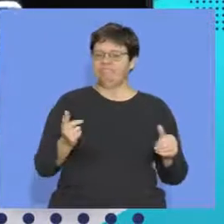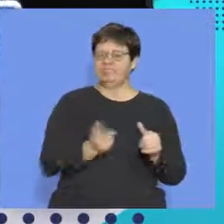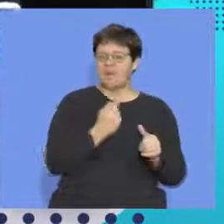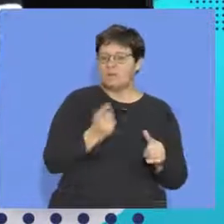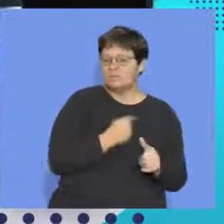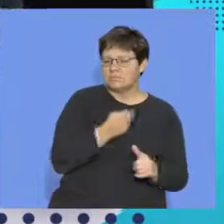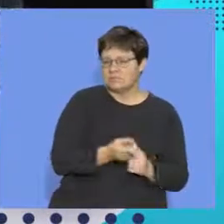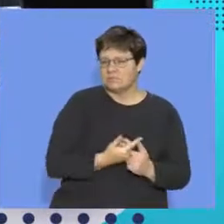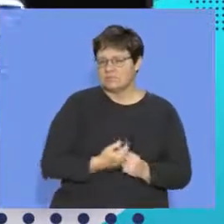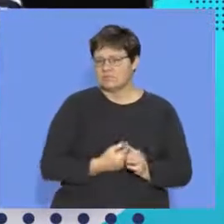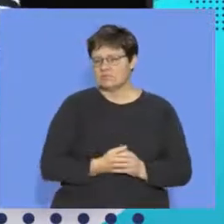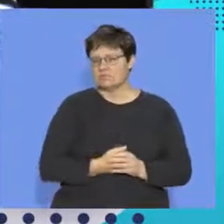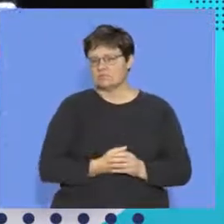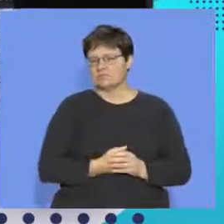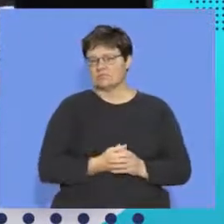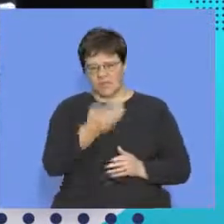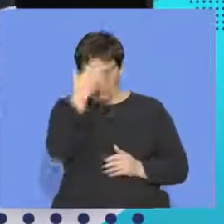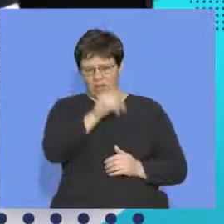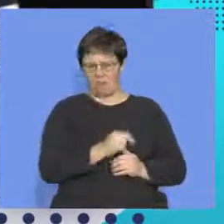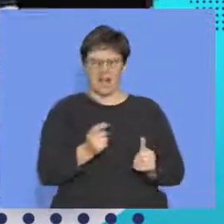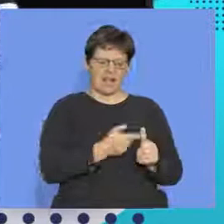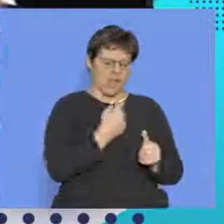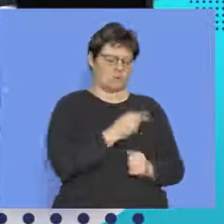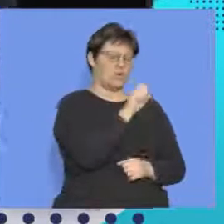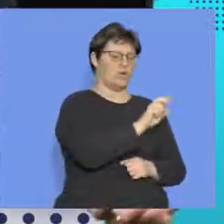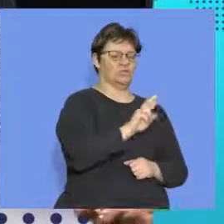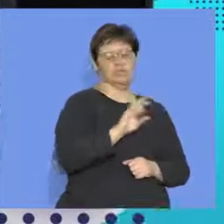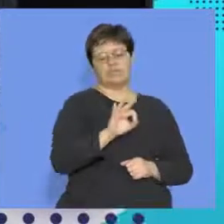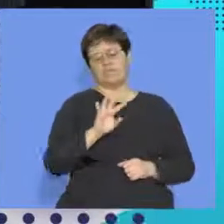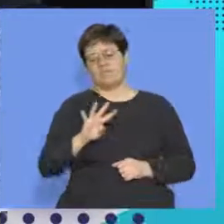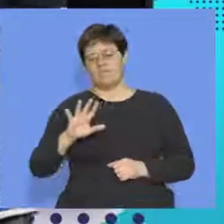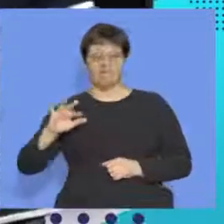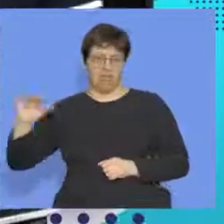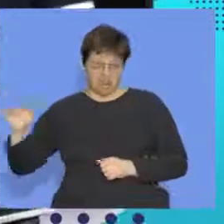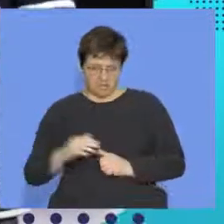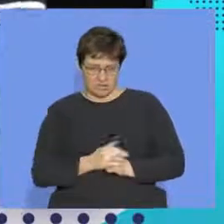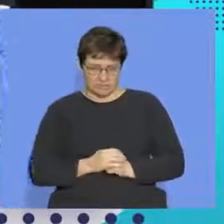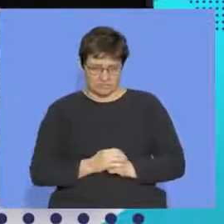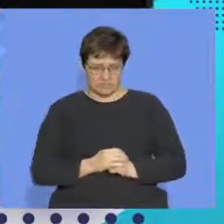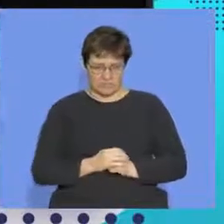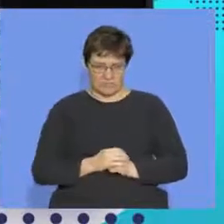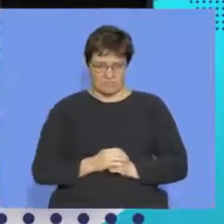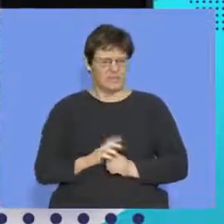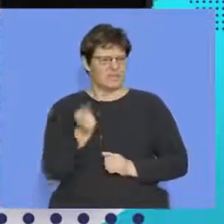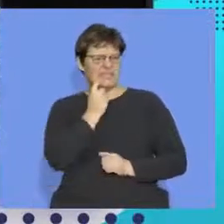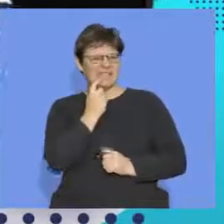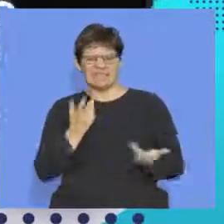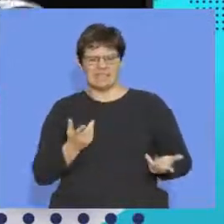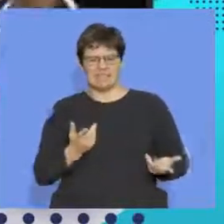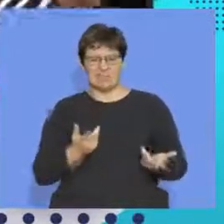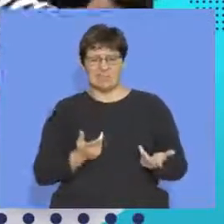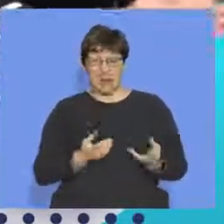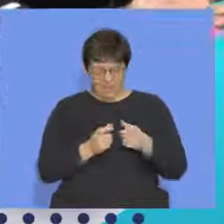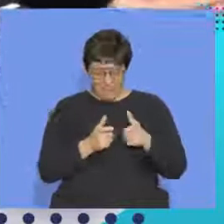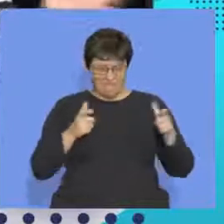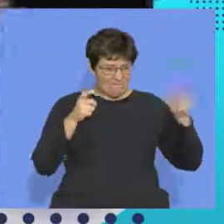what are we talking about? You know how to count, we can count from 1 to 10. But that's easy, but if you have a